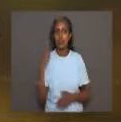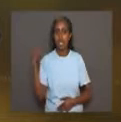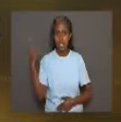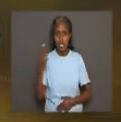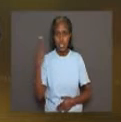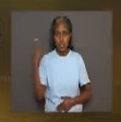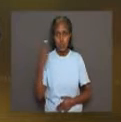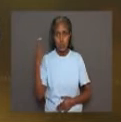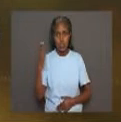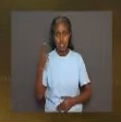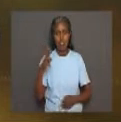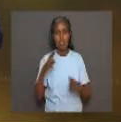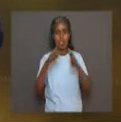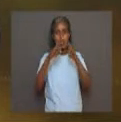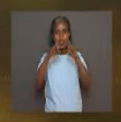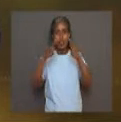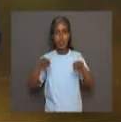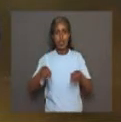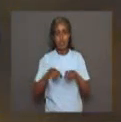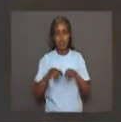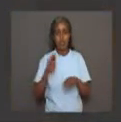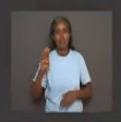using rectangular bars.